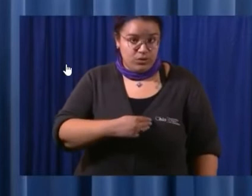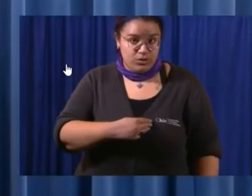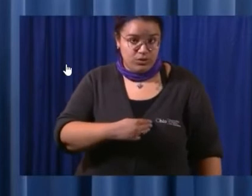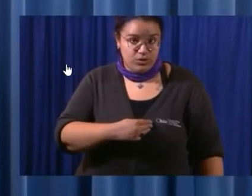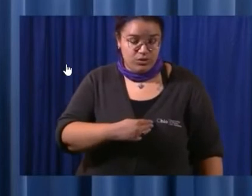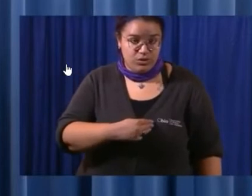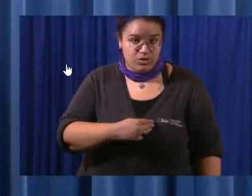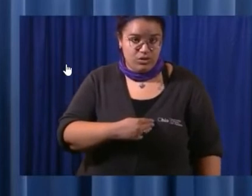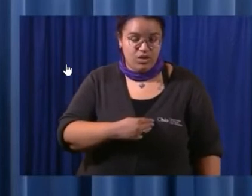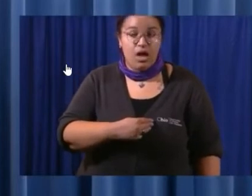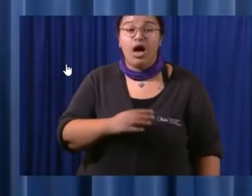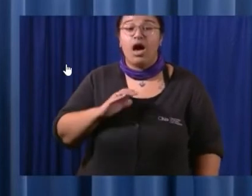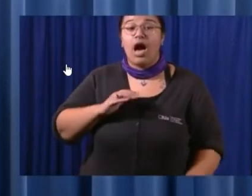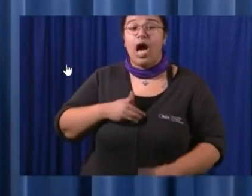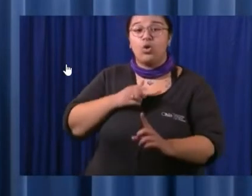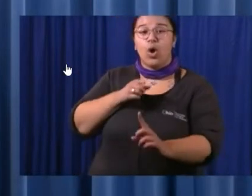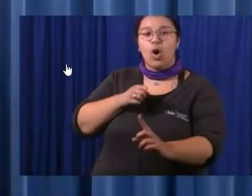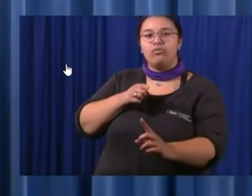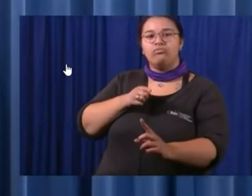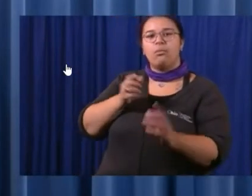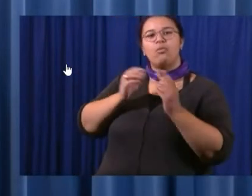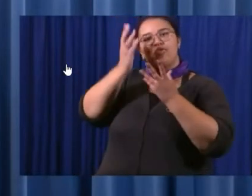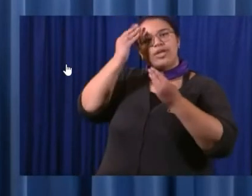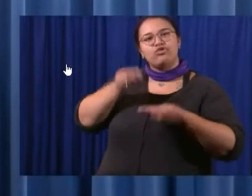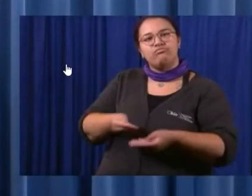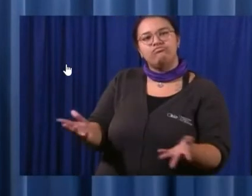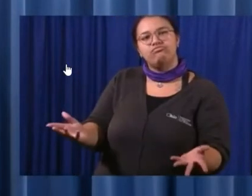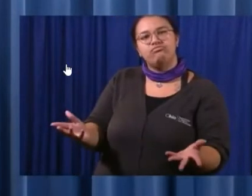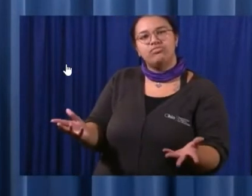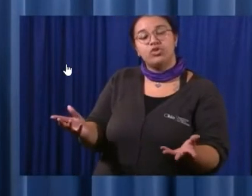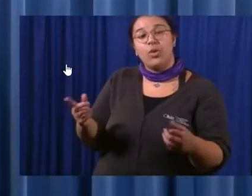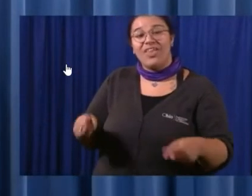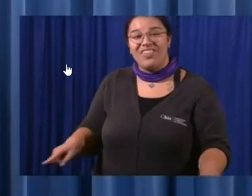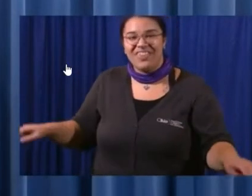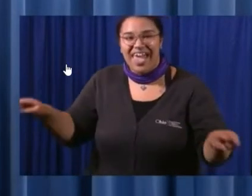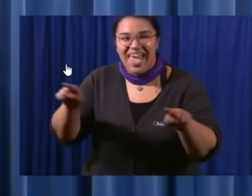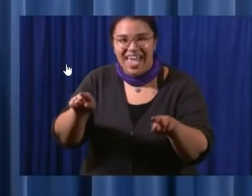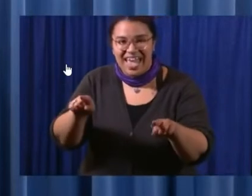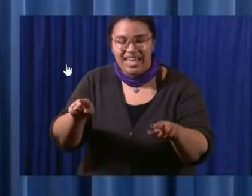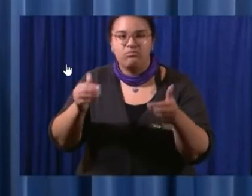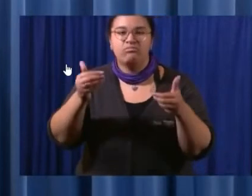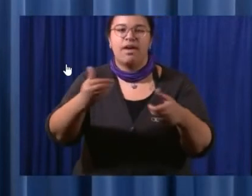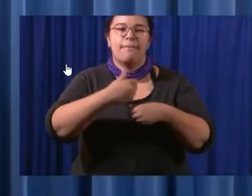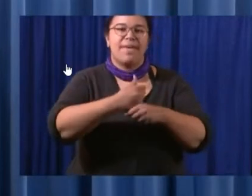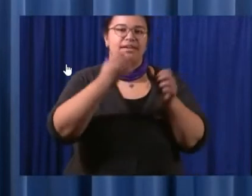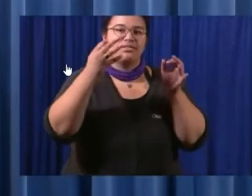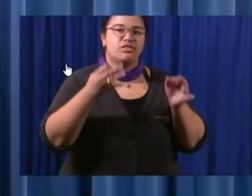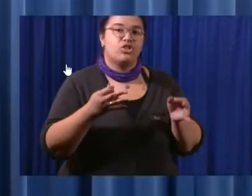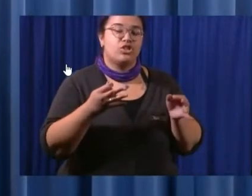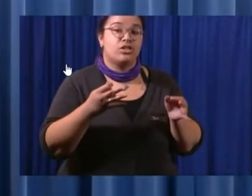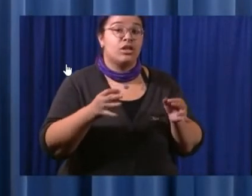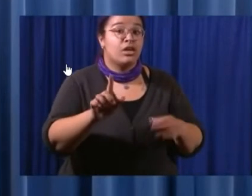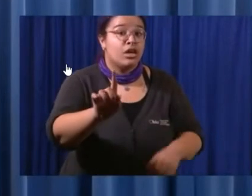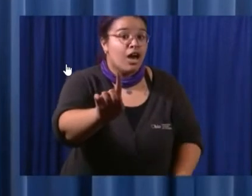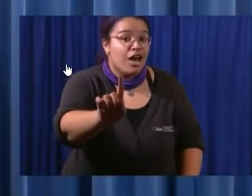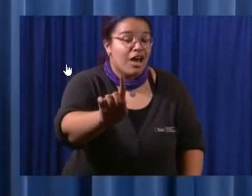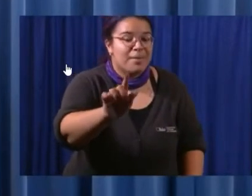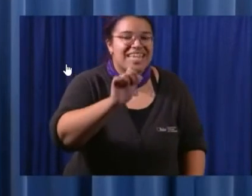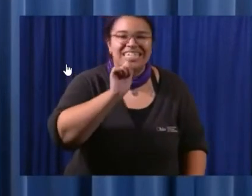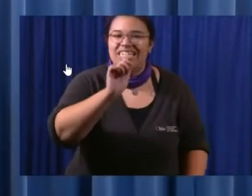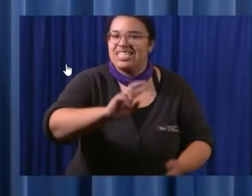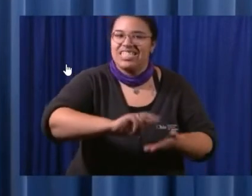more information so they can make decisions. But it does not mean that I am not